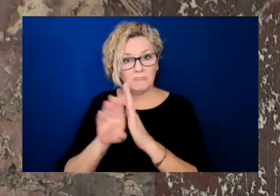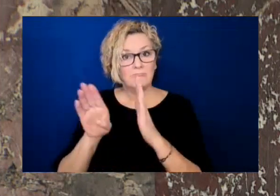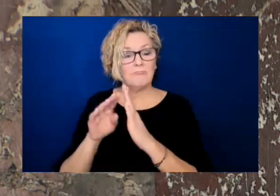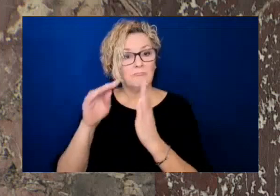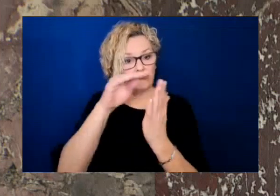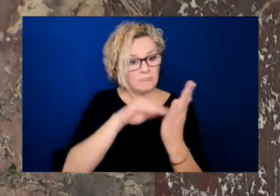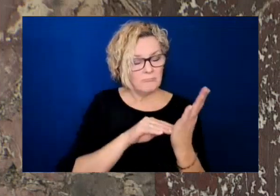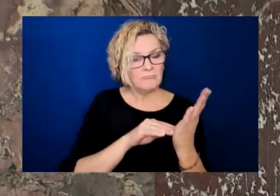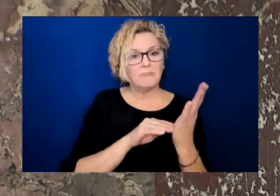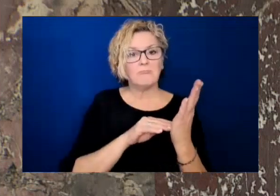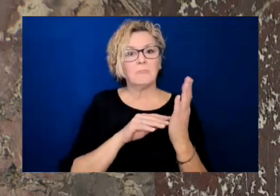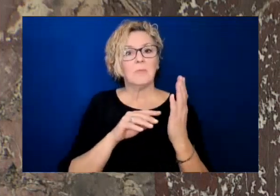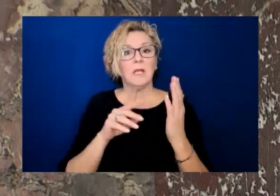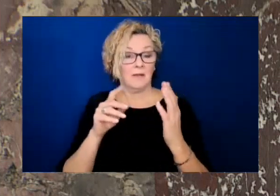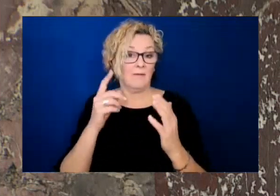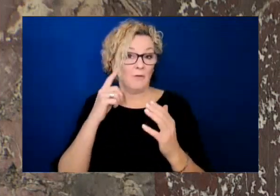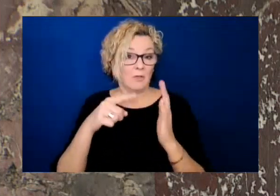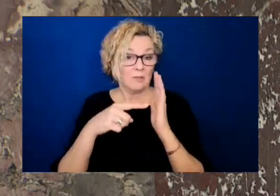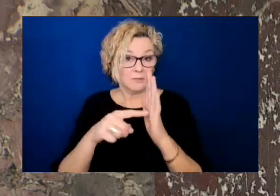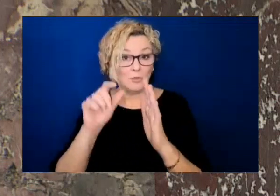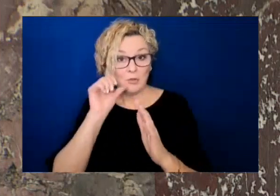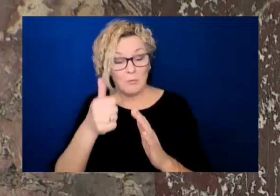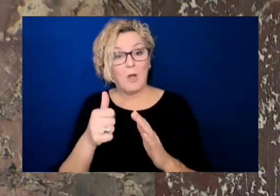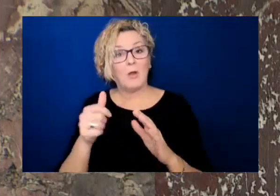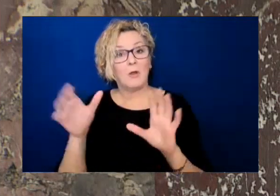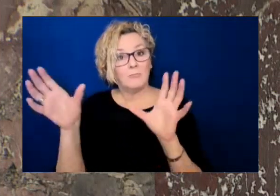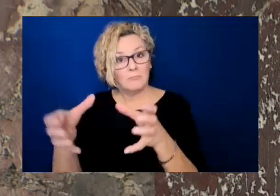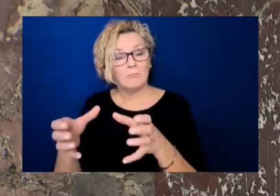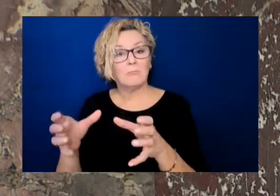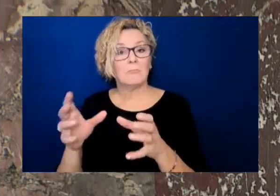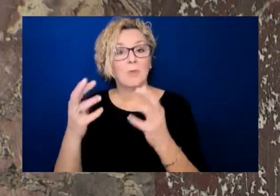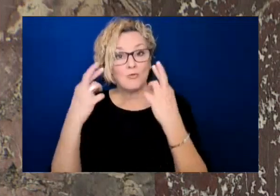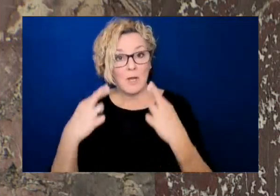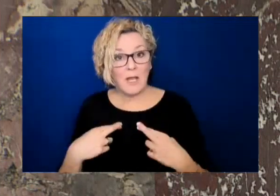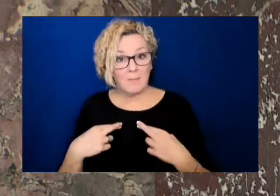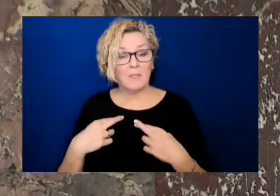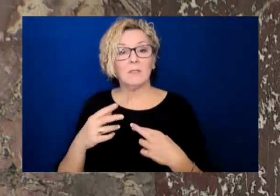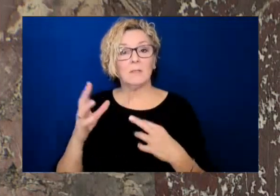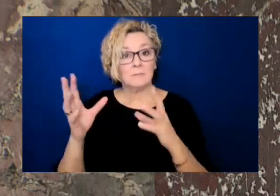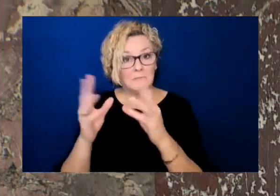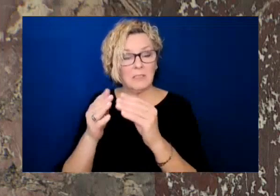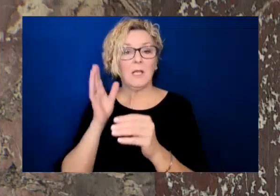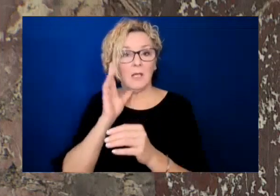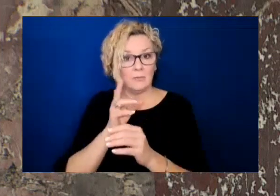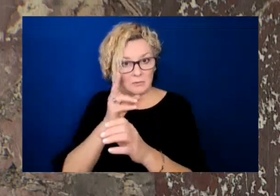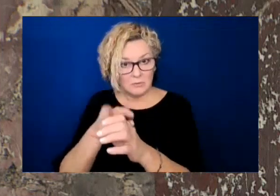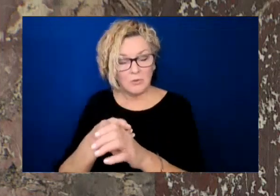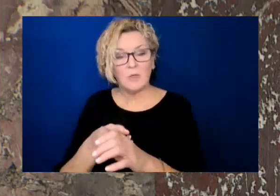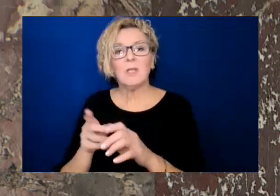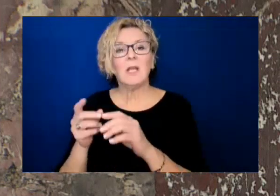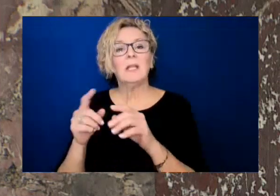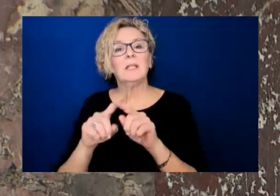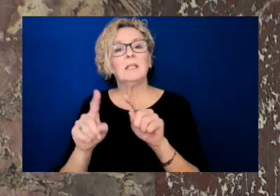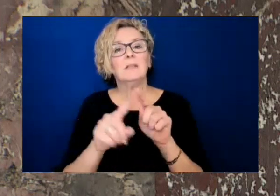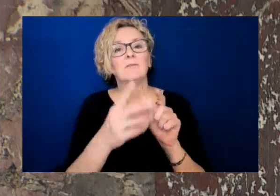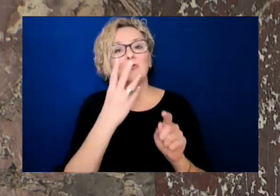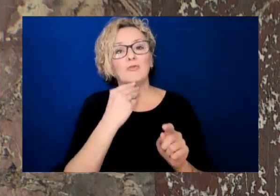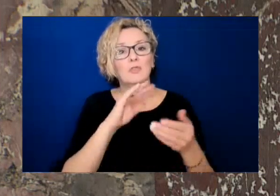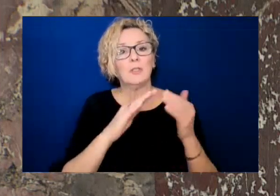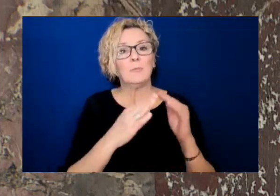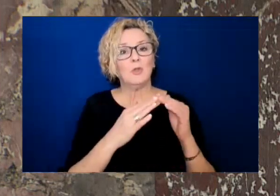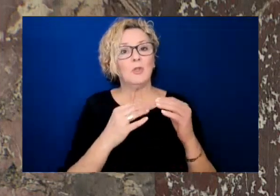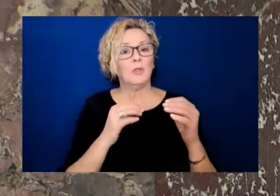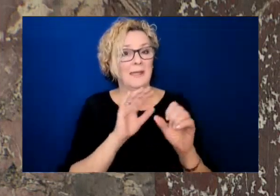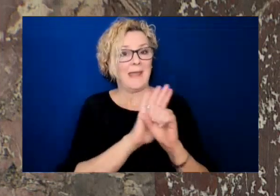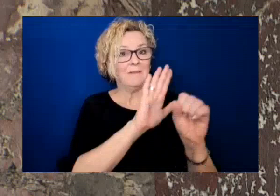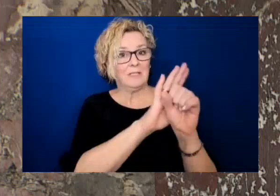rabbis tomorrow, as well as with leading Jewish advocacy groups. The community is hurting. They need their support. Celine is